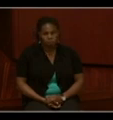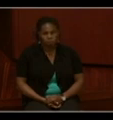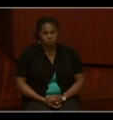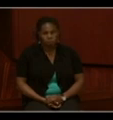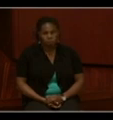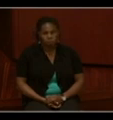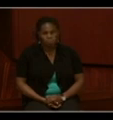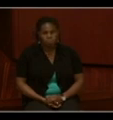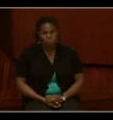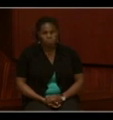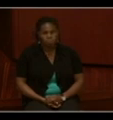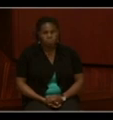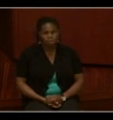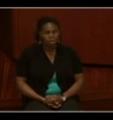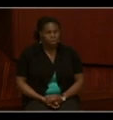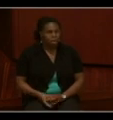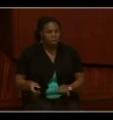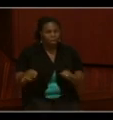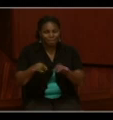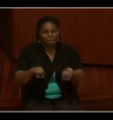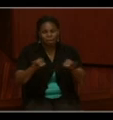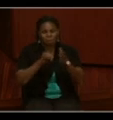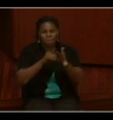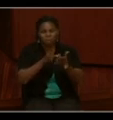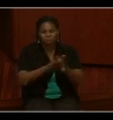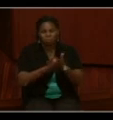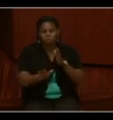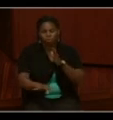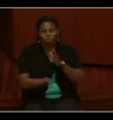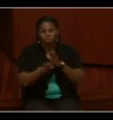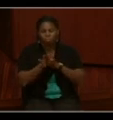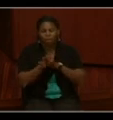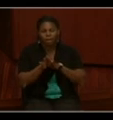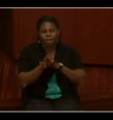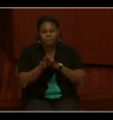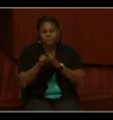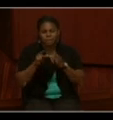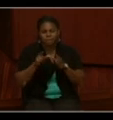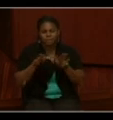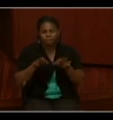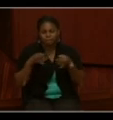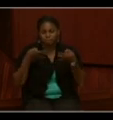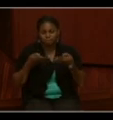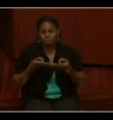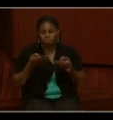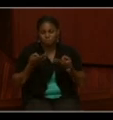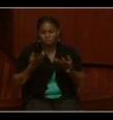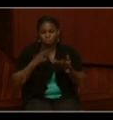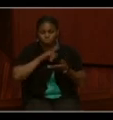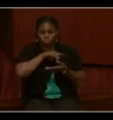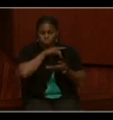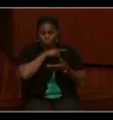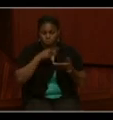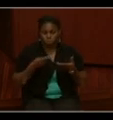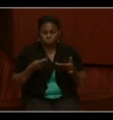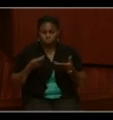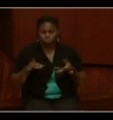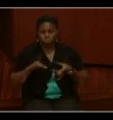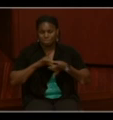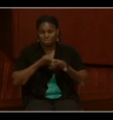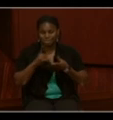very, very common document that you will find in a family's personal possession is a certificate of